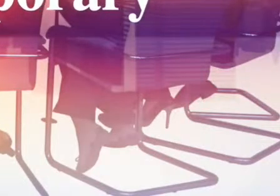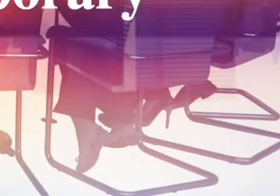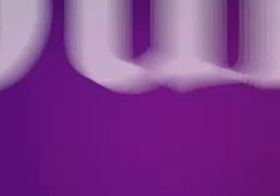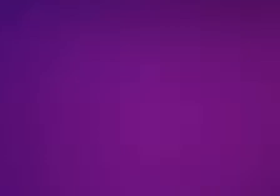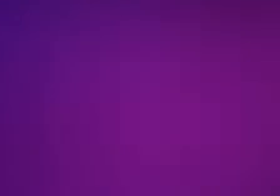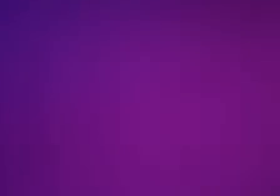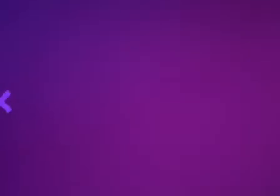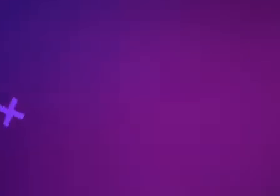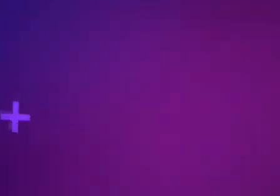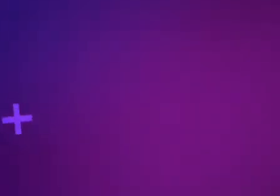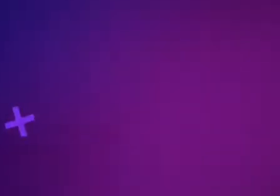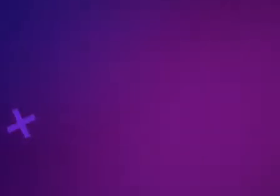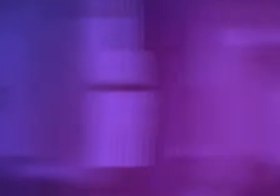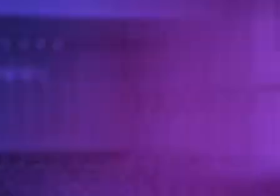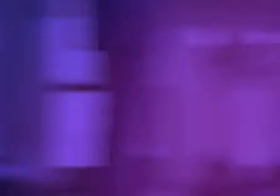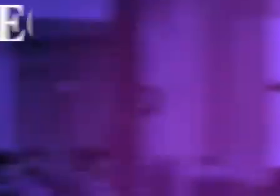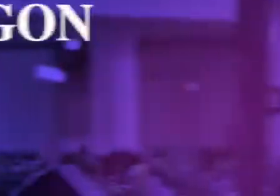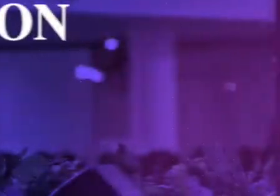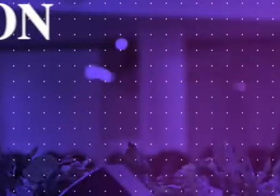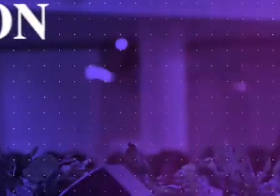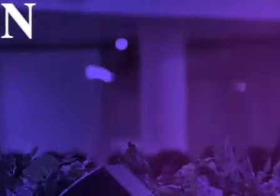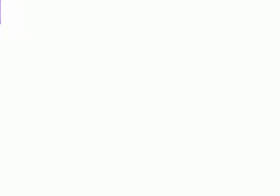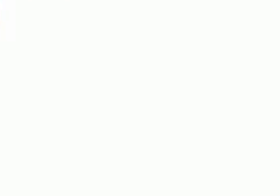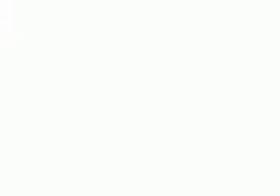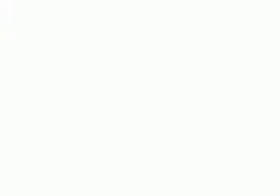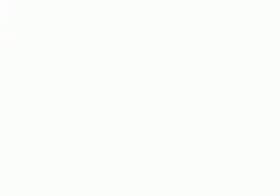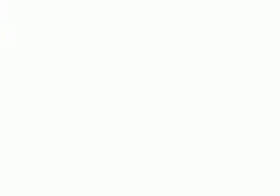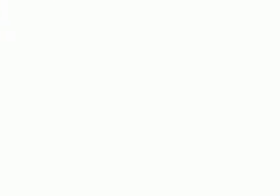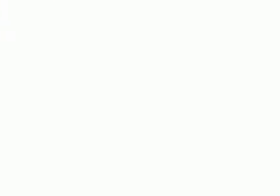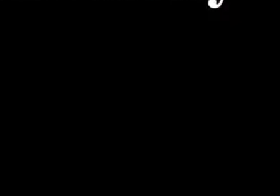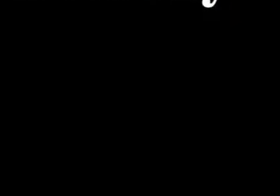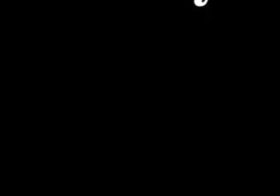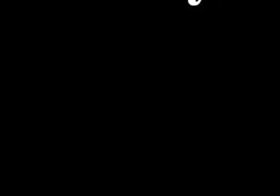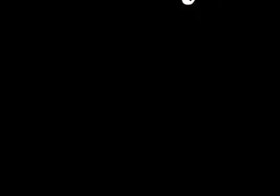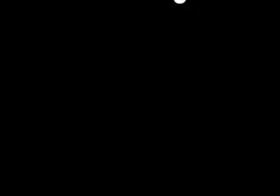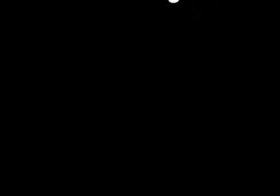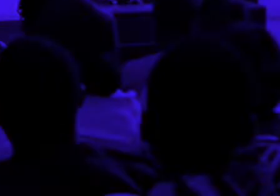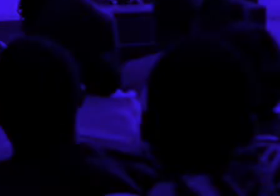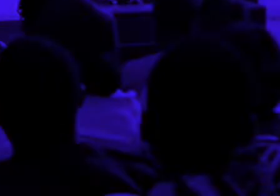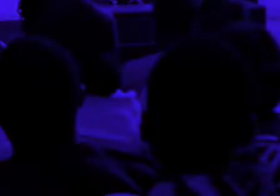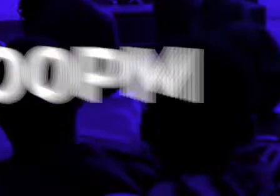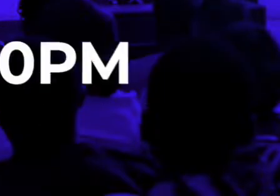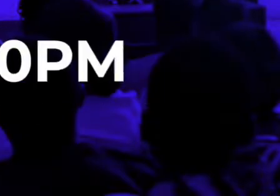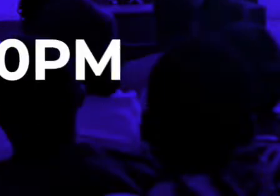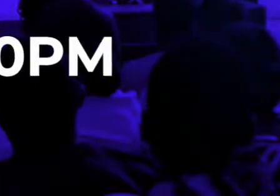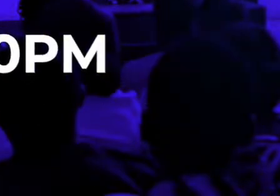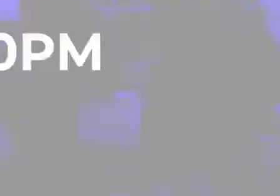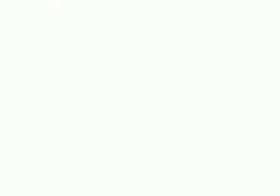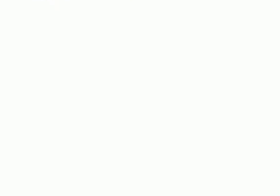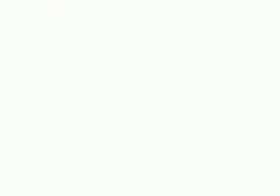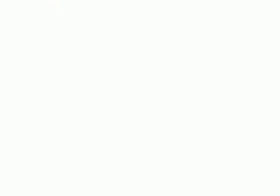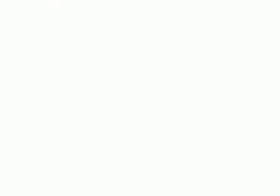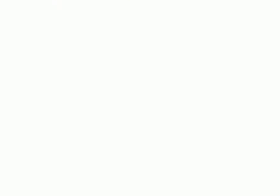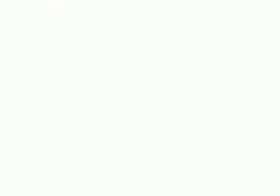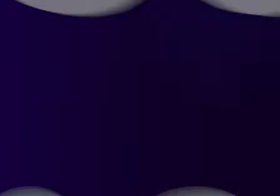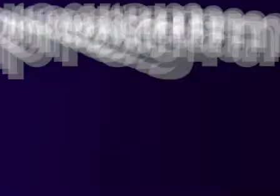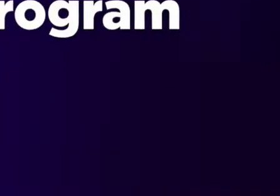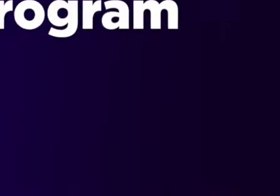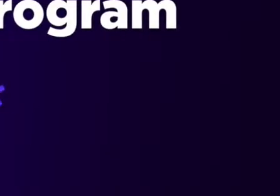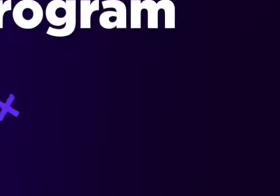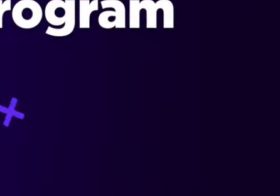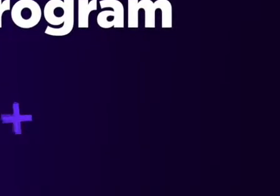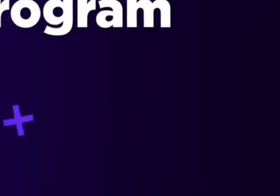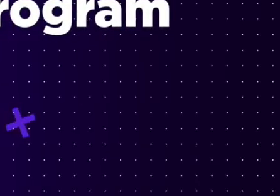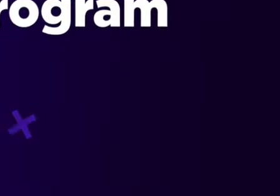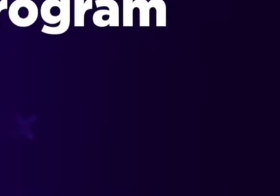the contemporary issues of our time. ICGC, the New Wine Temple, East Legon. This and every Wednesday from 6:30 p.m. to 8